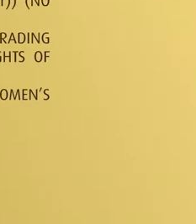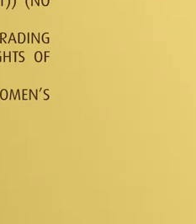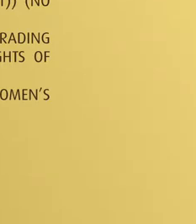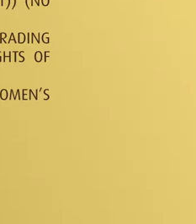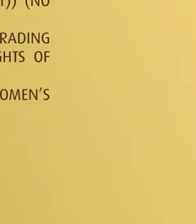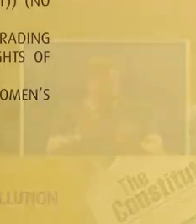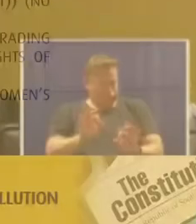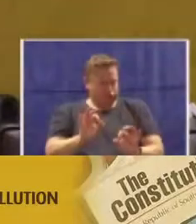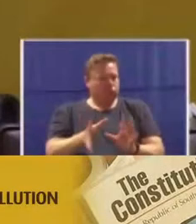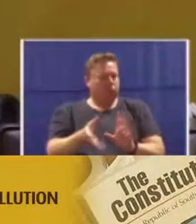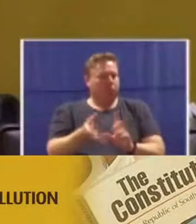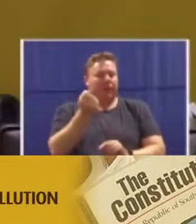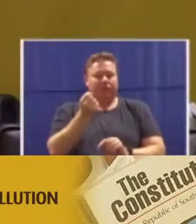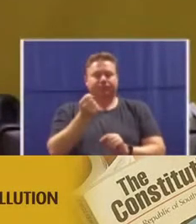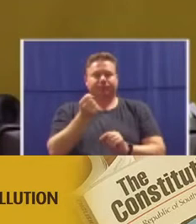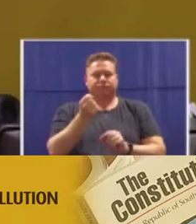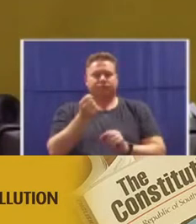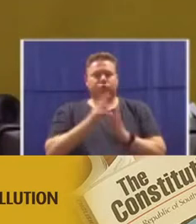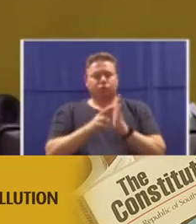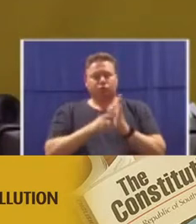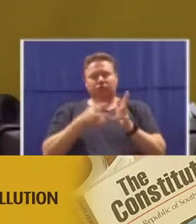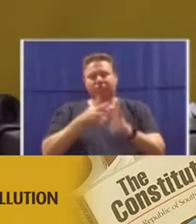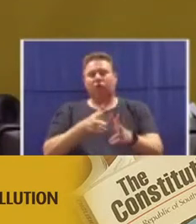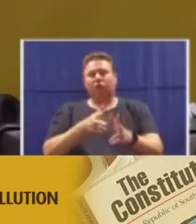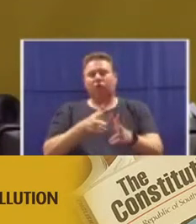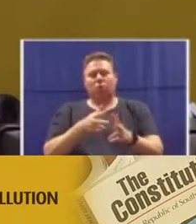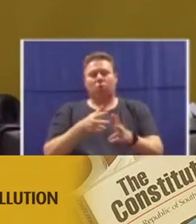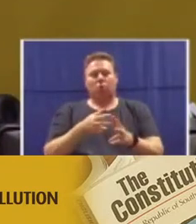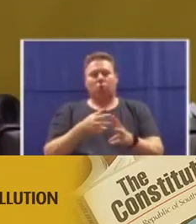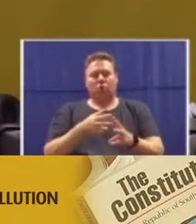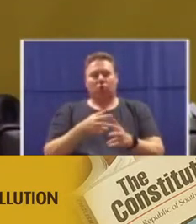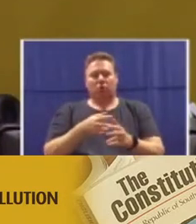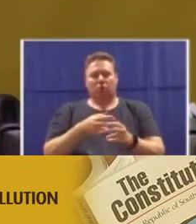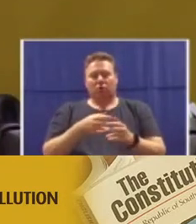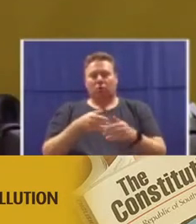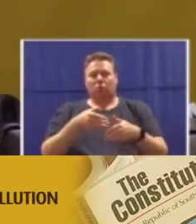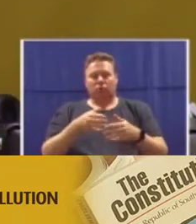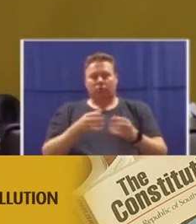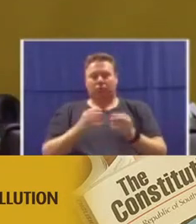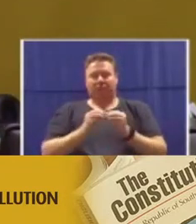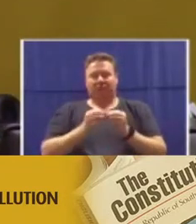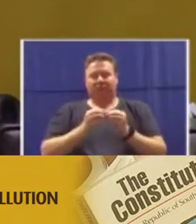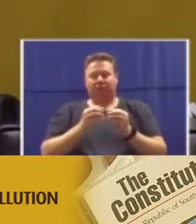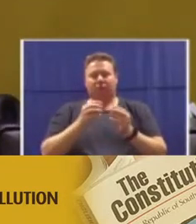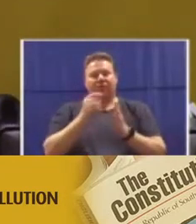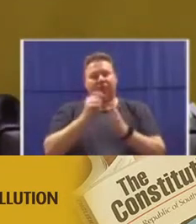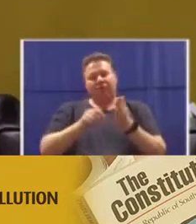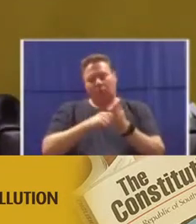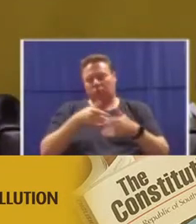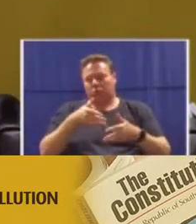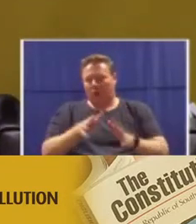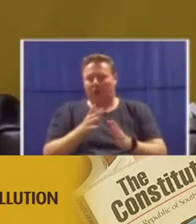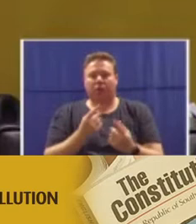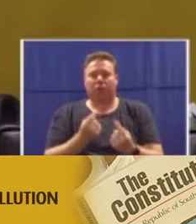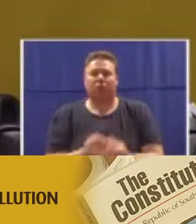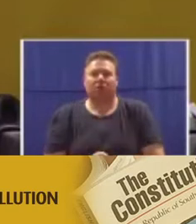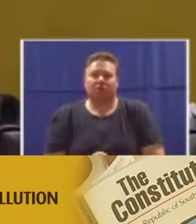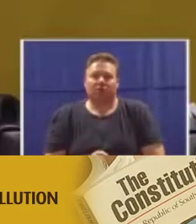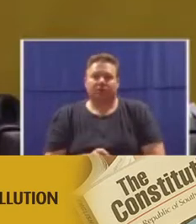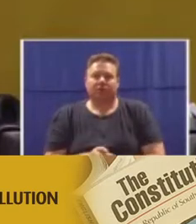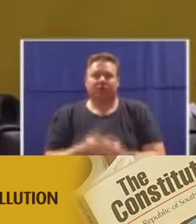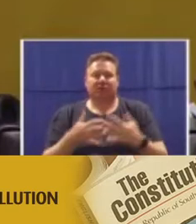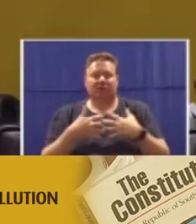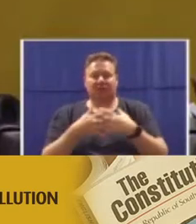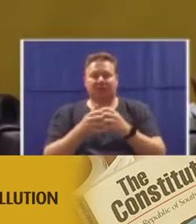the rules, a manual voting procedure will be used for this division. Firstly, in order to establish a quorum, I would request